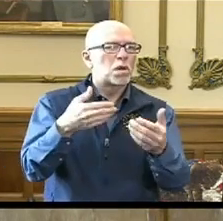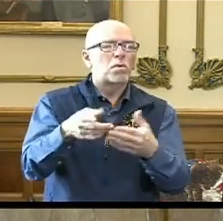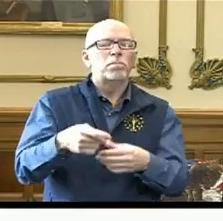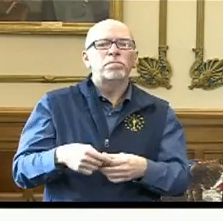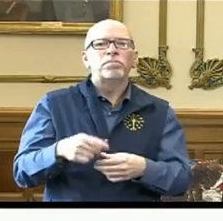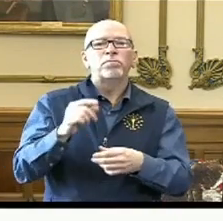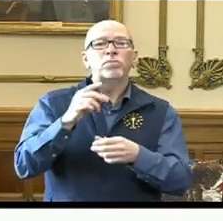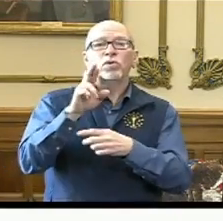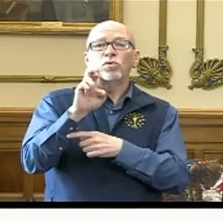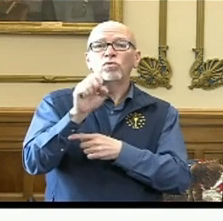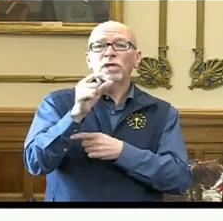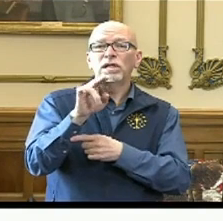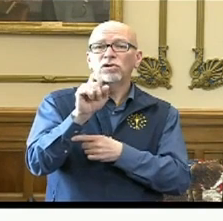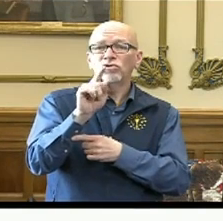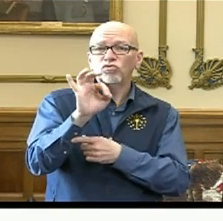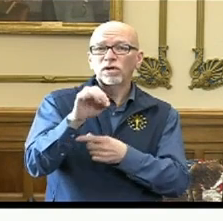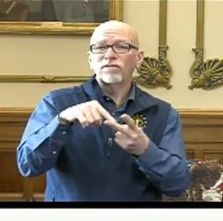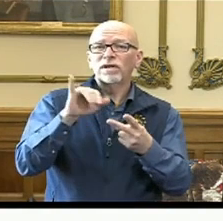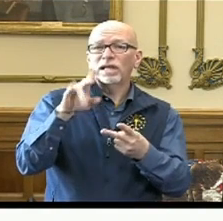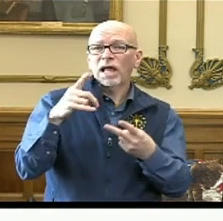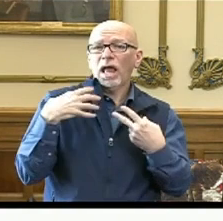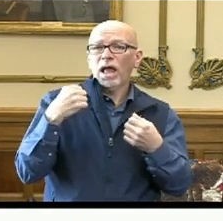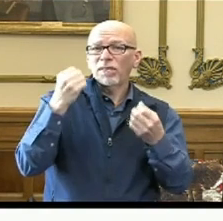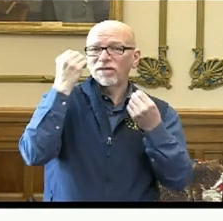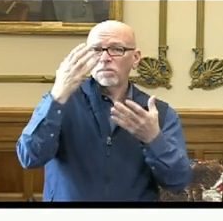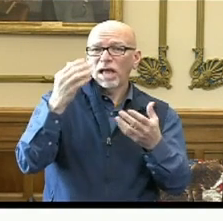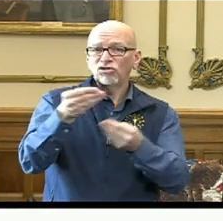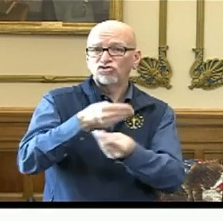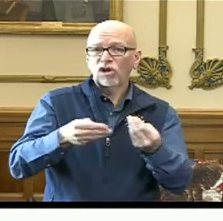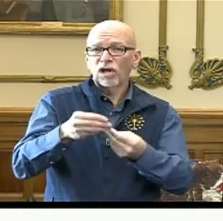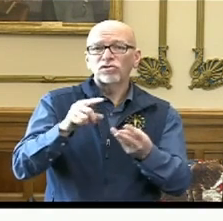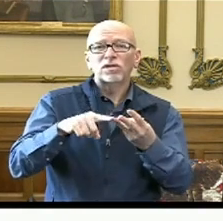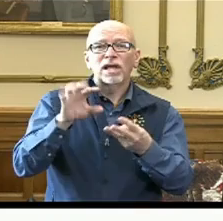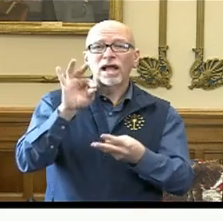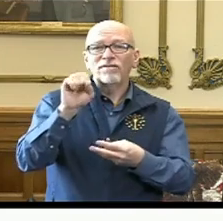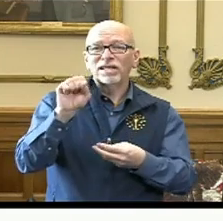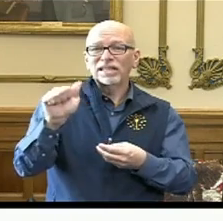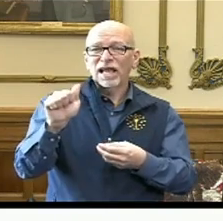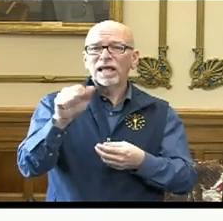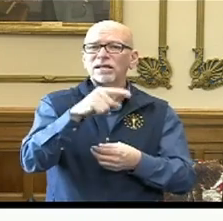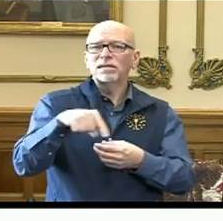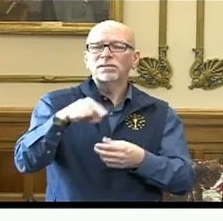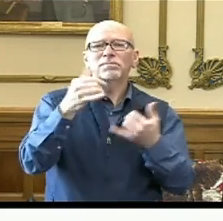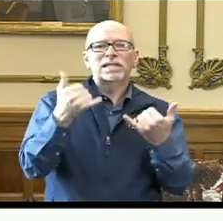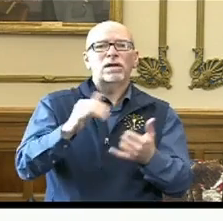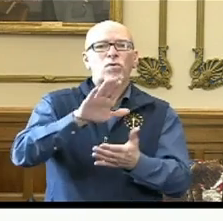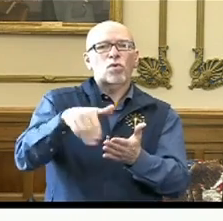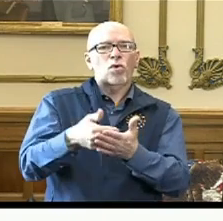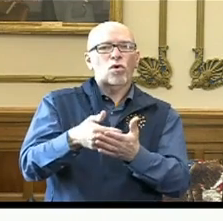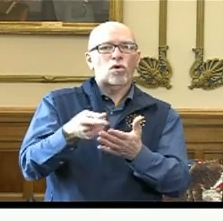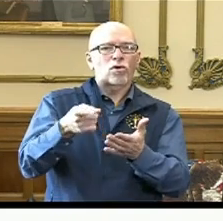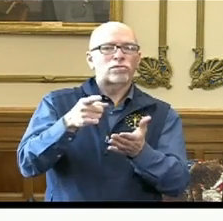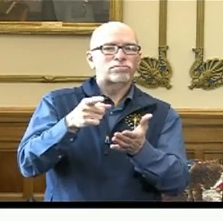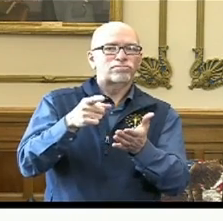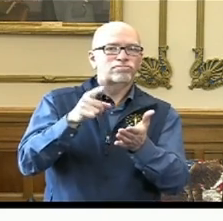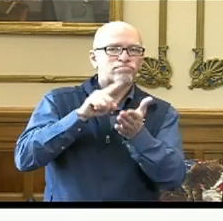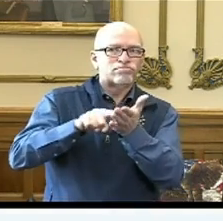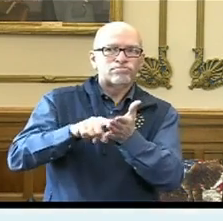at Regan Streif, Indiana Health Information Exchange, and FSSA have all now looked